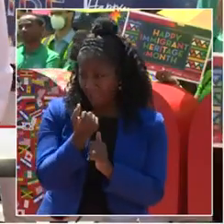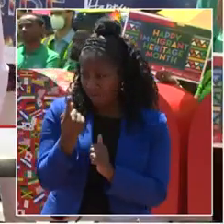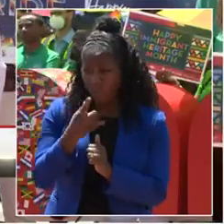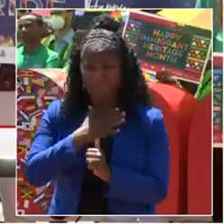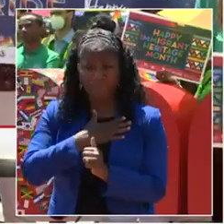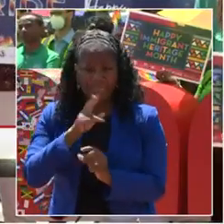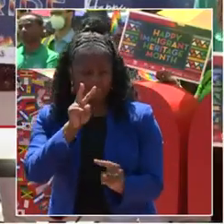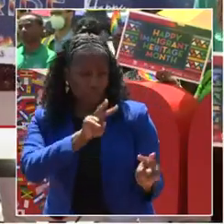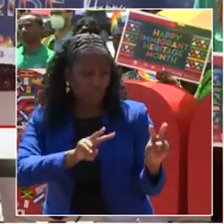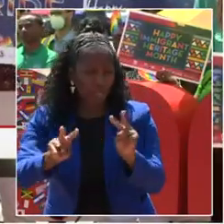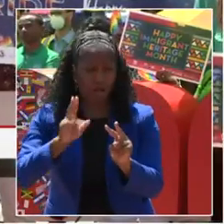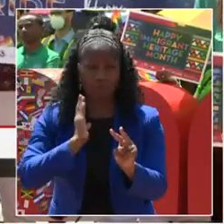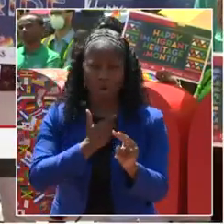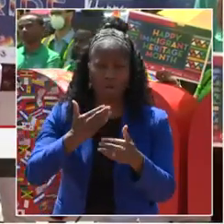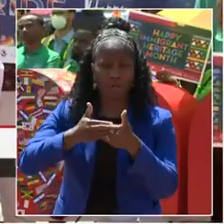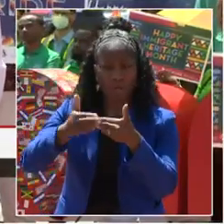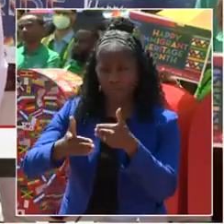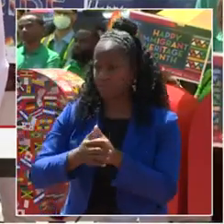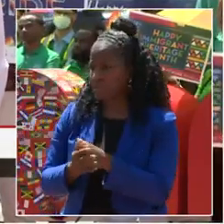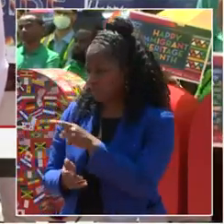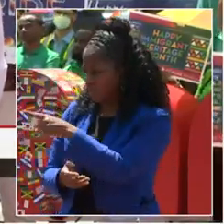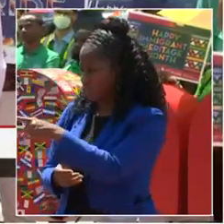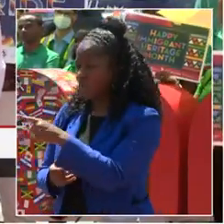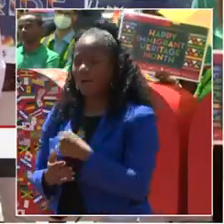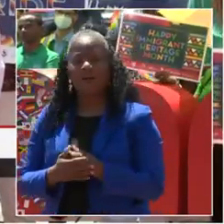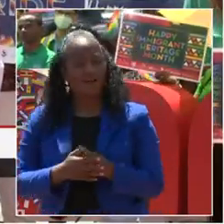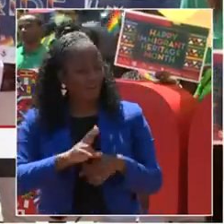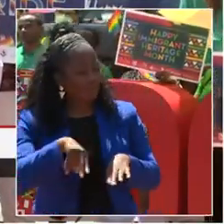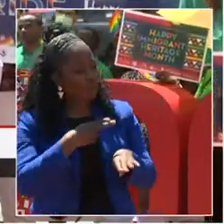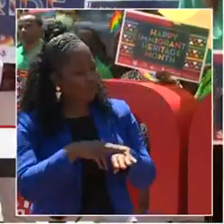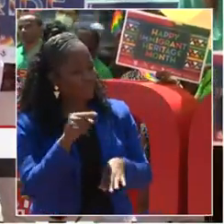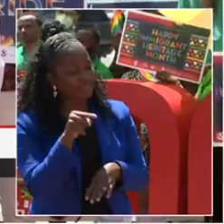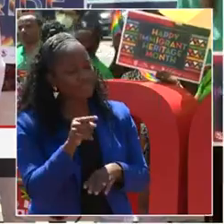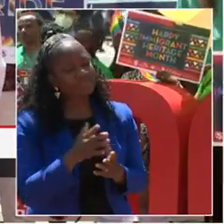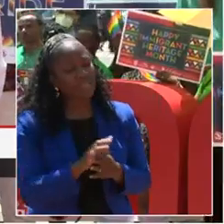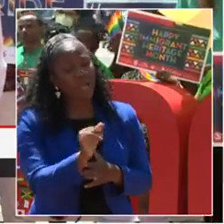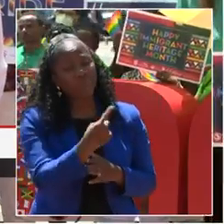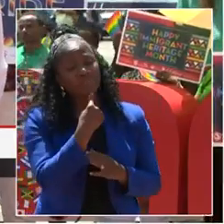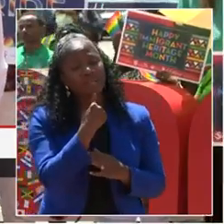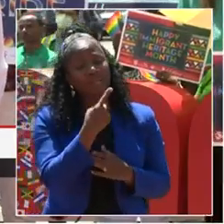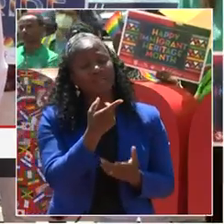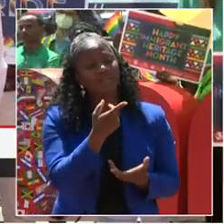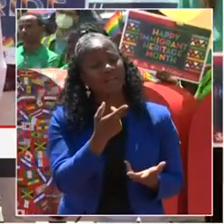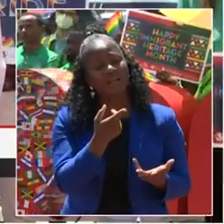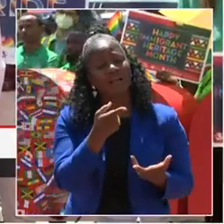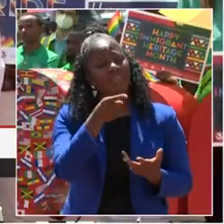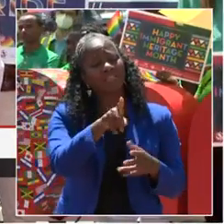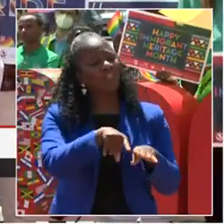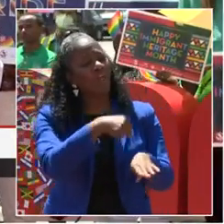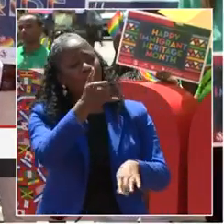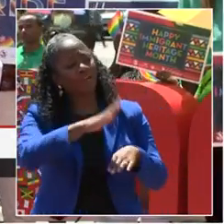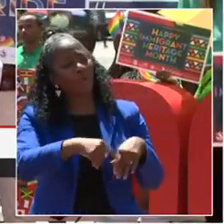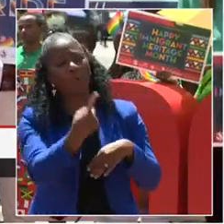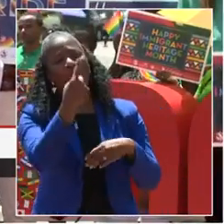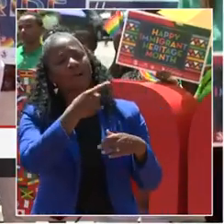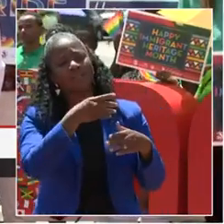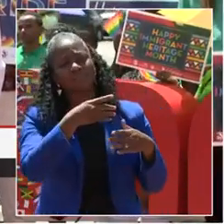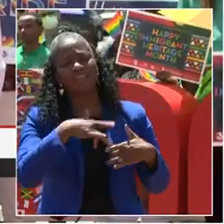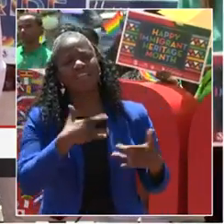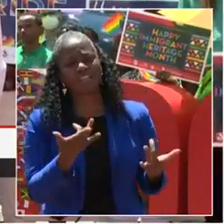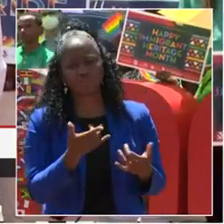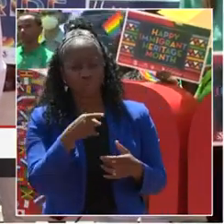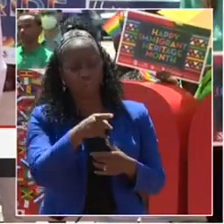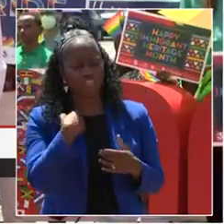for our neighbors. And of course, this is going to be, I guess, as you said, like a longer than one event. I mean, this is a